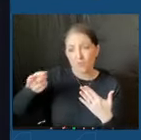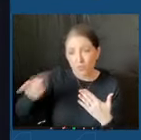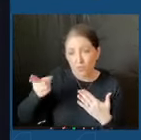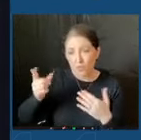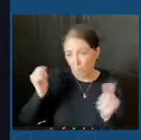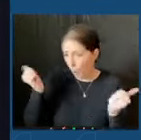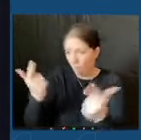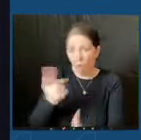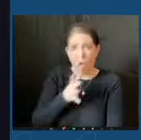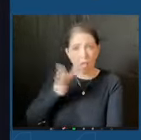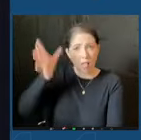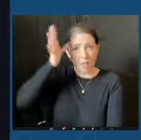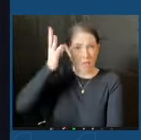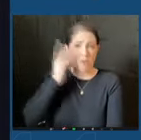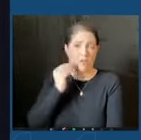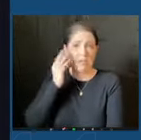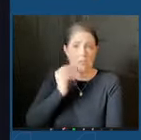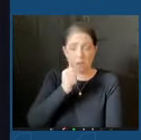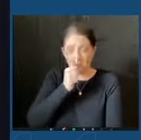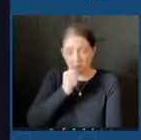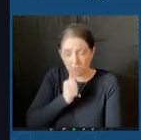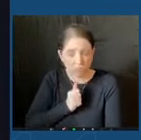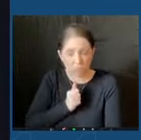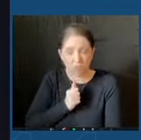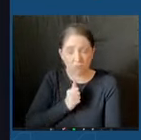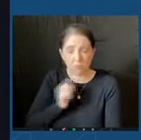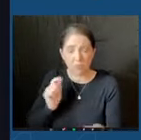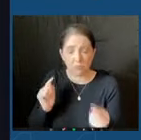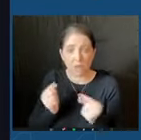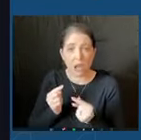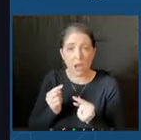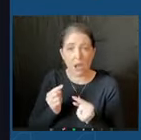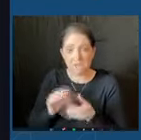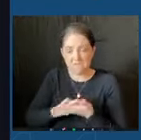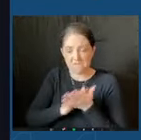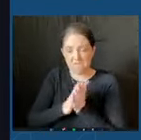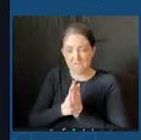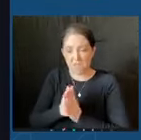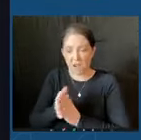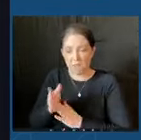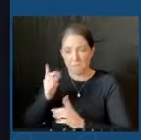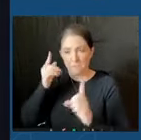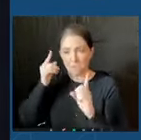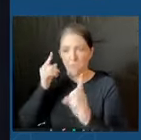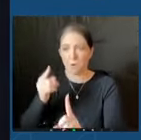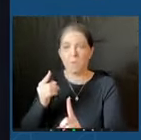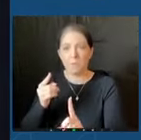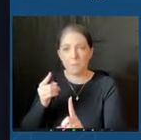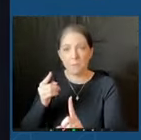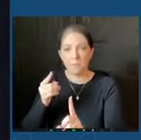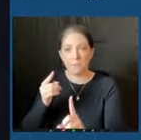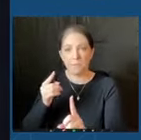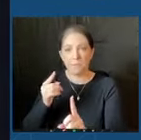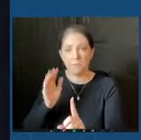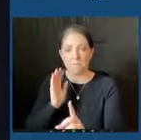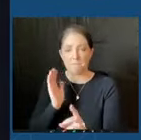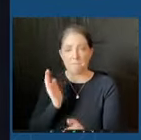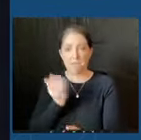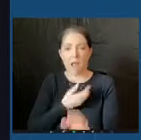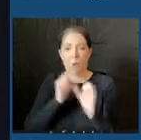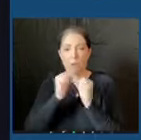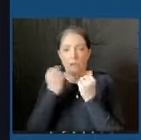had to endure this this type of pain have turned it into purpose to better our society, to improve our